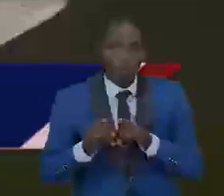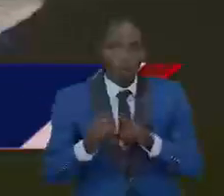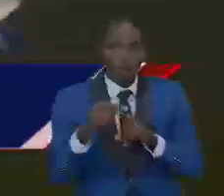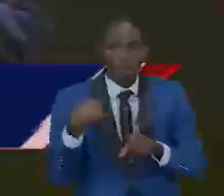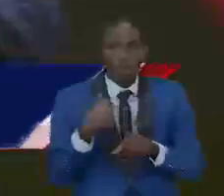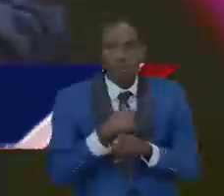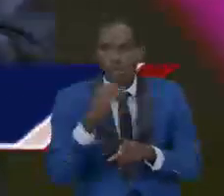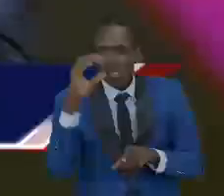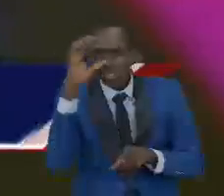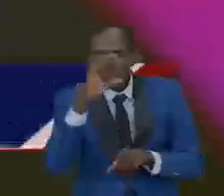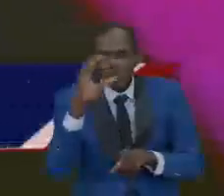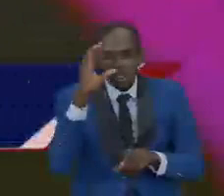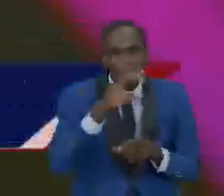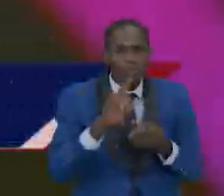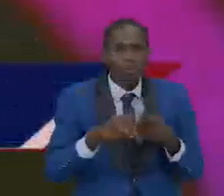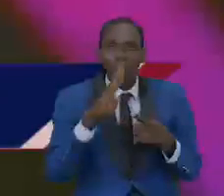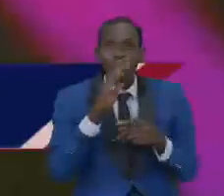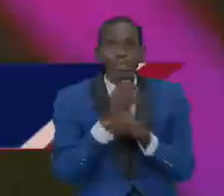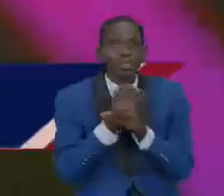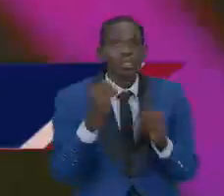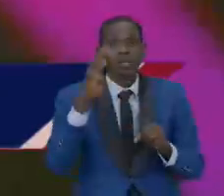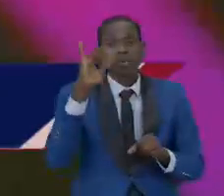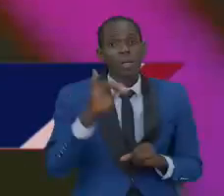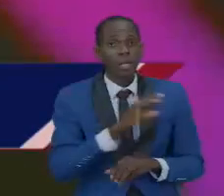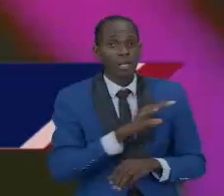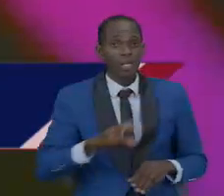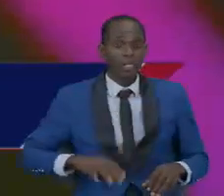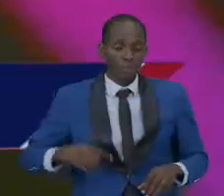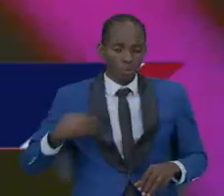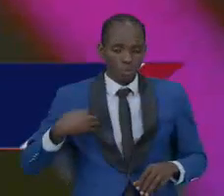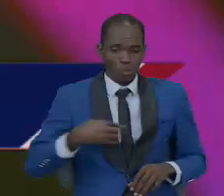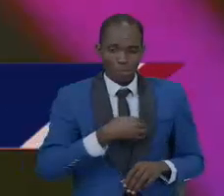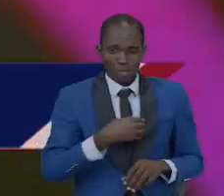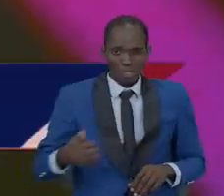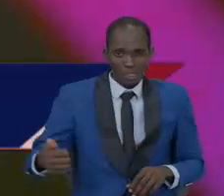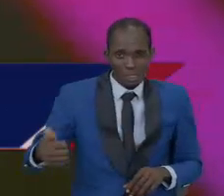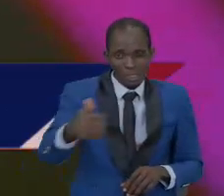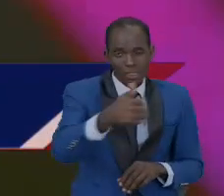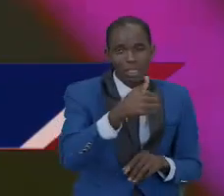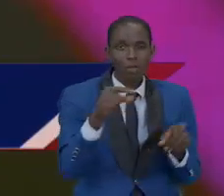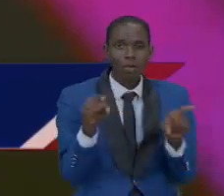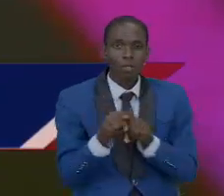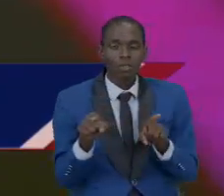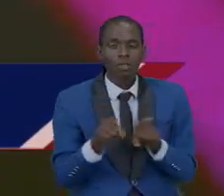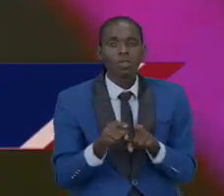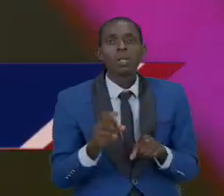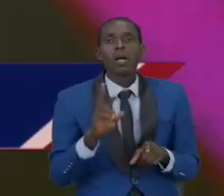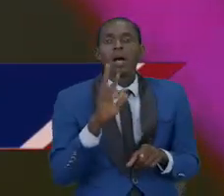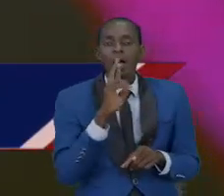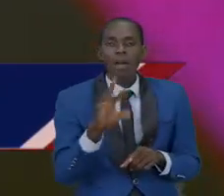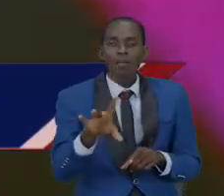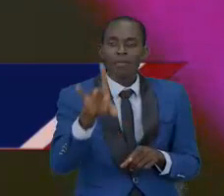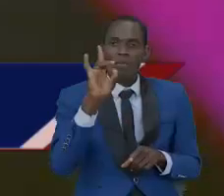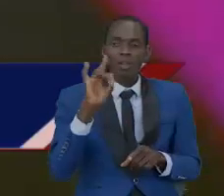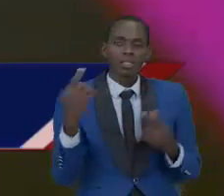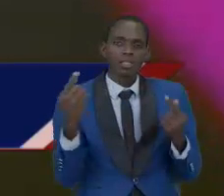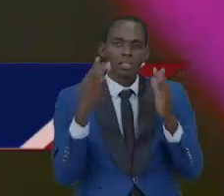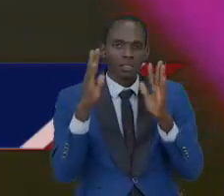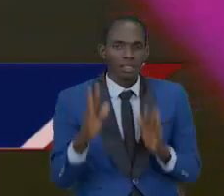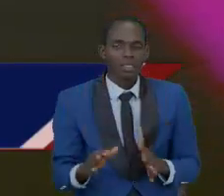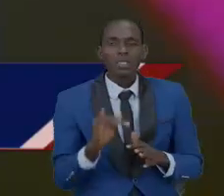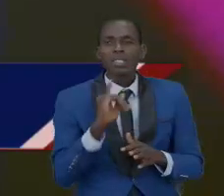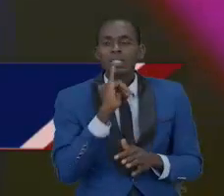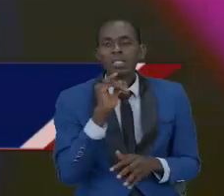to be justified by Christ we ourselves also upon Sinners is